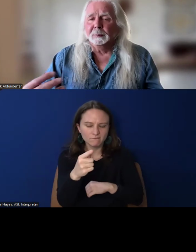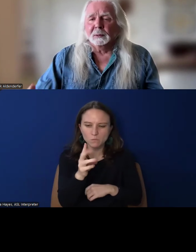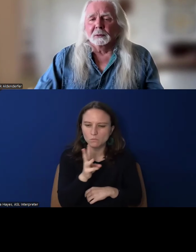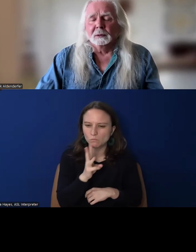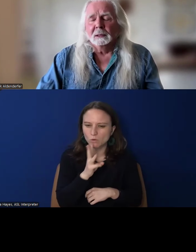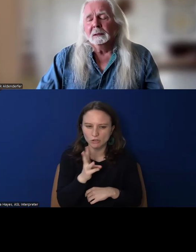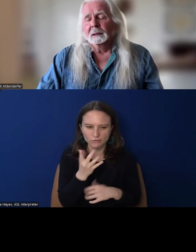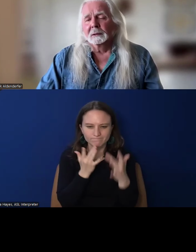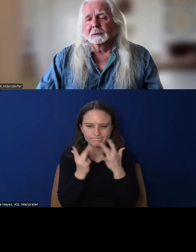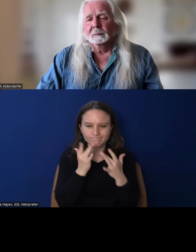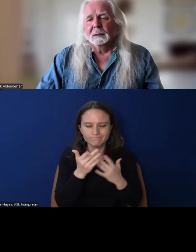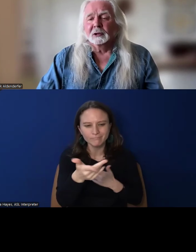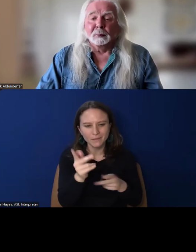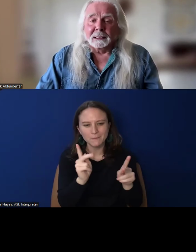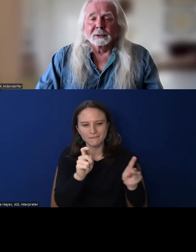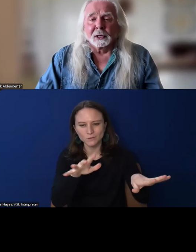very typical